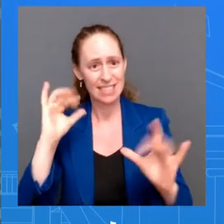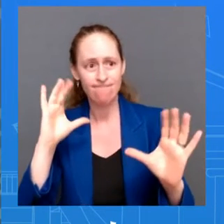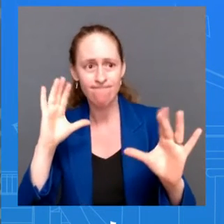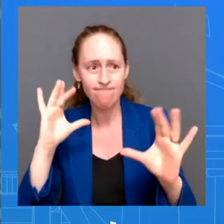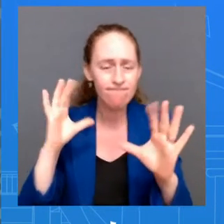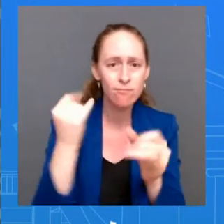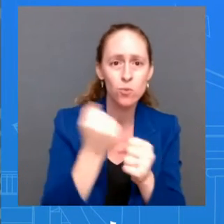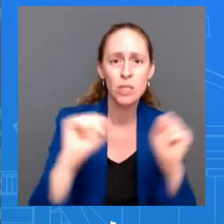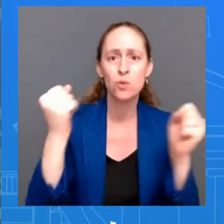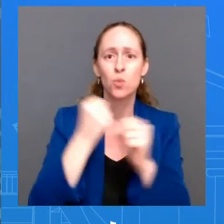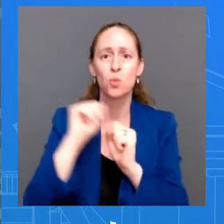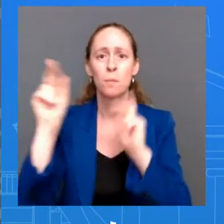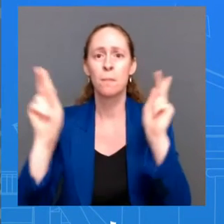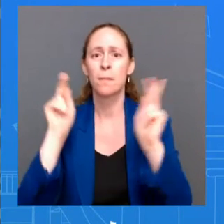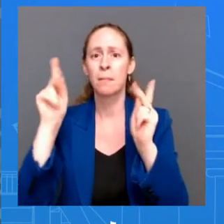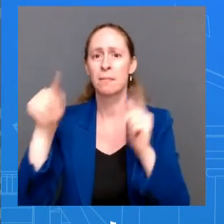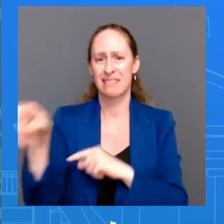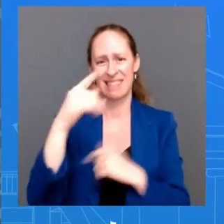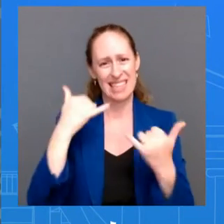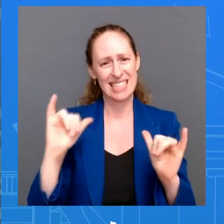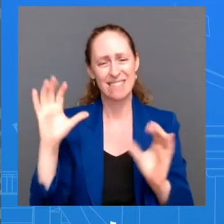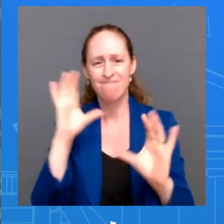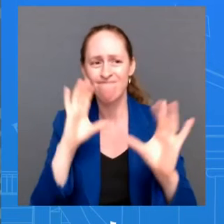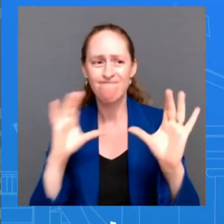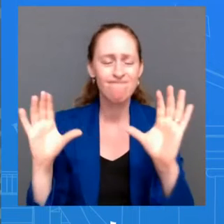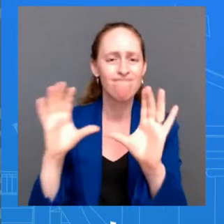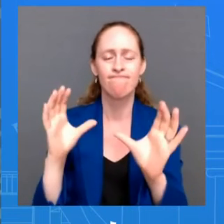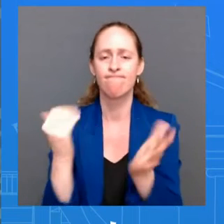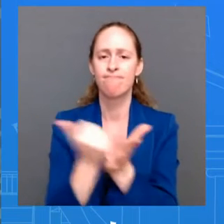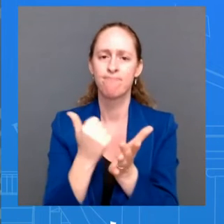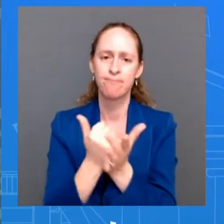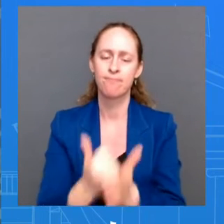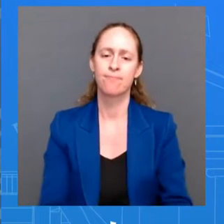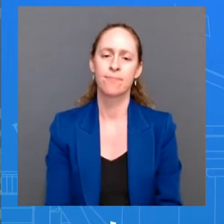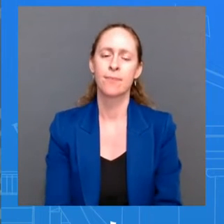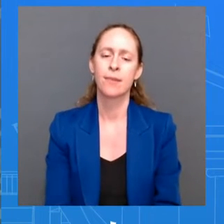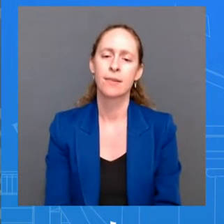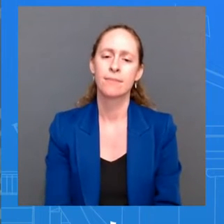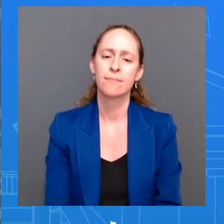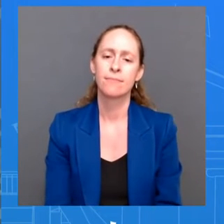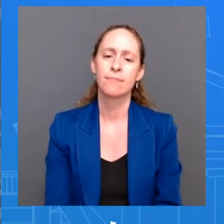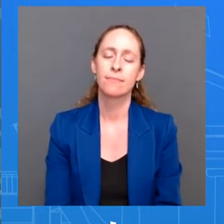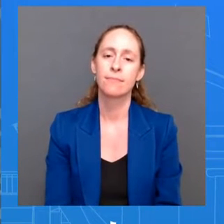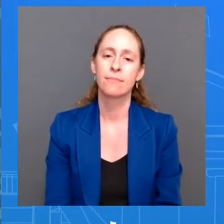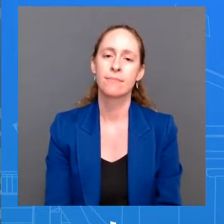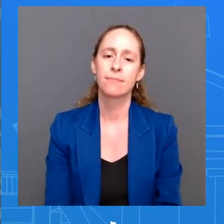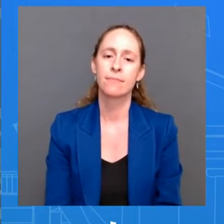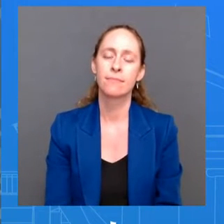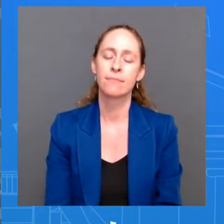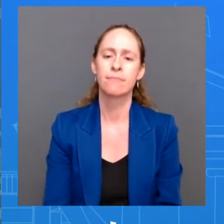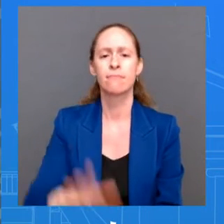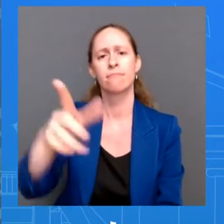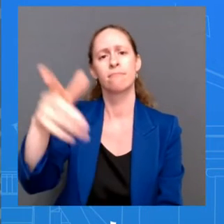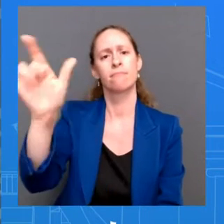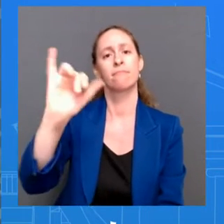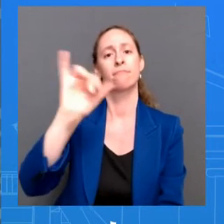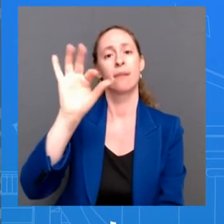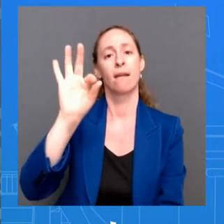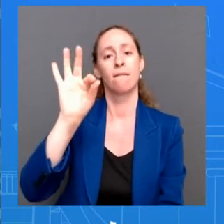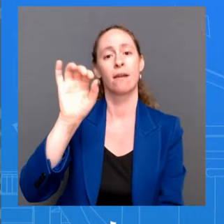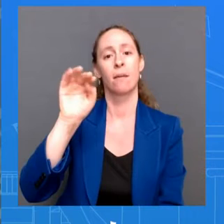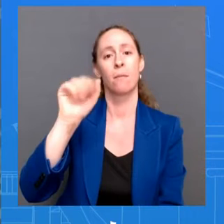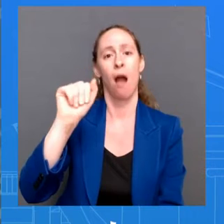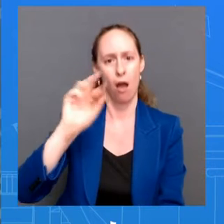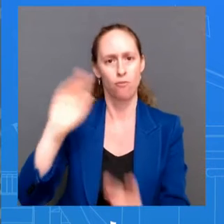has deployed rescue personnel to assist with those efforts, and they have dispatched an incident management assistant team and staff to